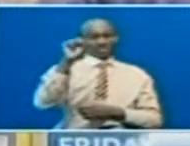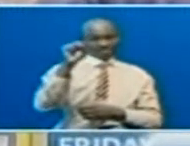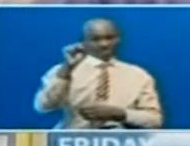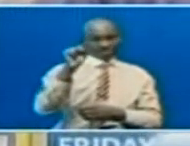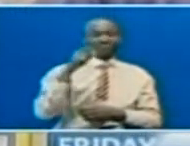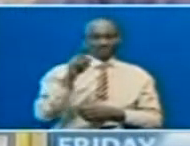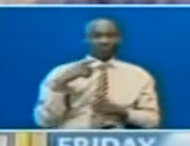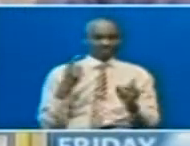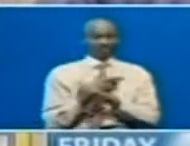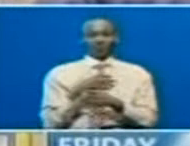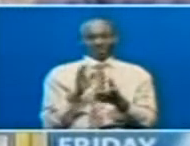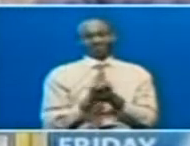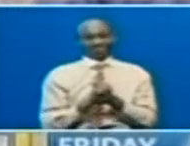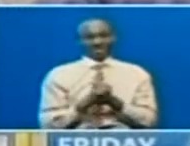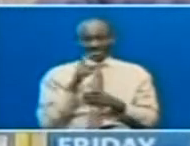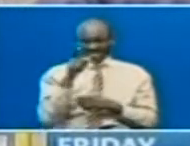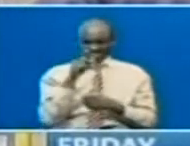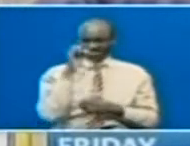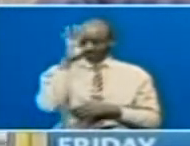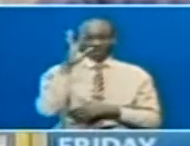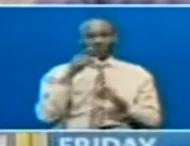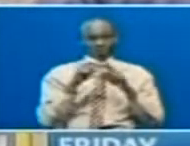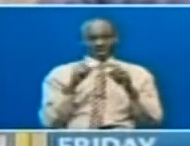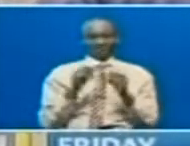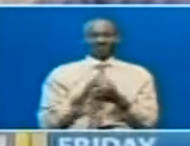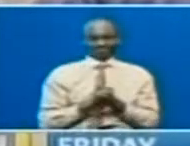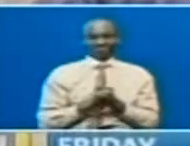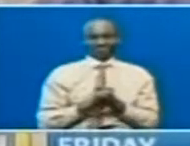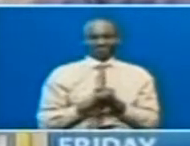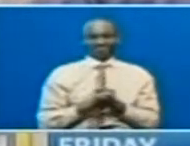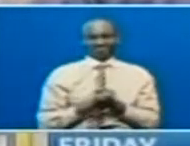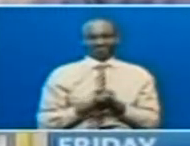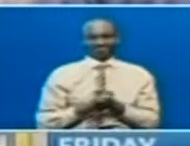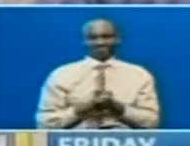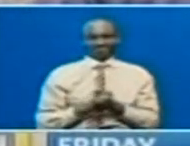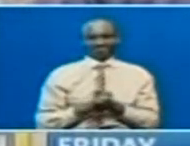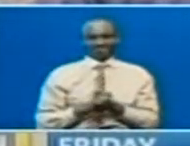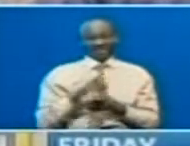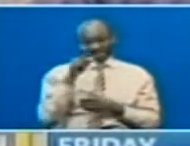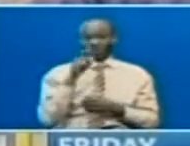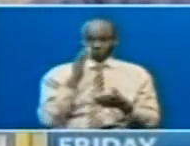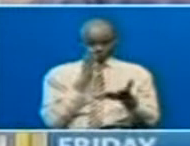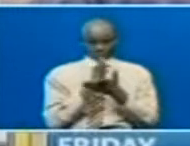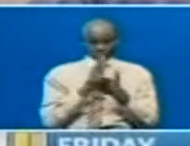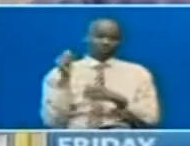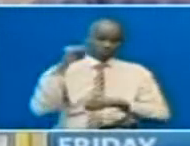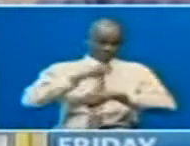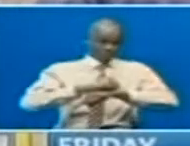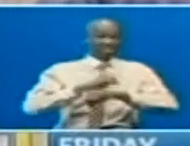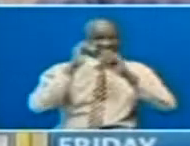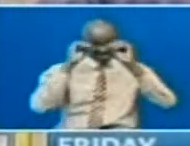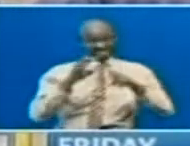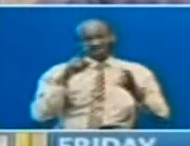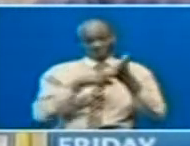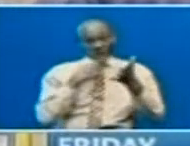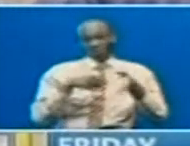say it. All right, Willis, that's a big surprise. Celsius, not Celsius. That also goes back to our schools, our teachers,